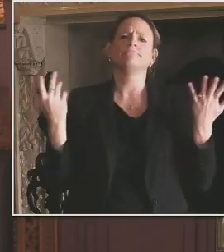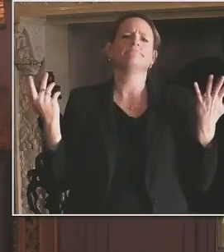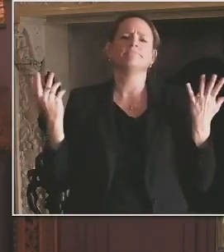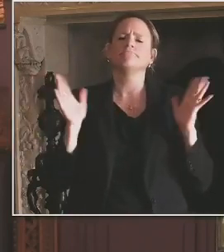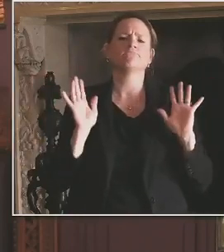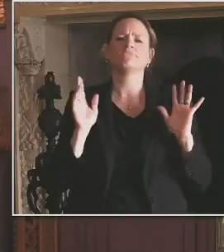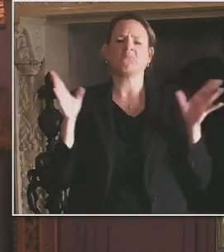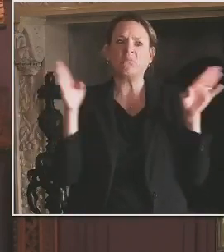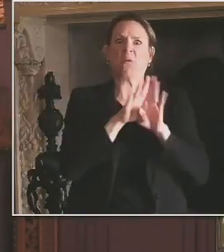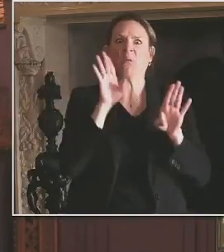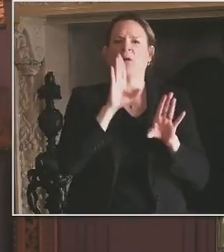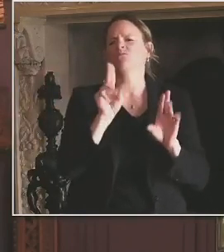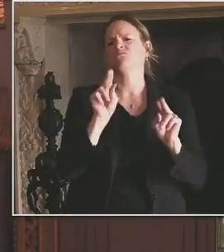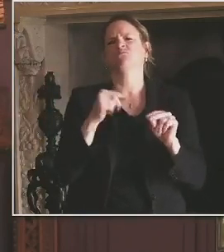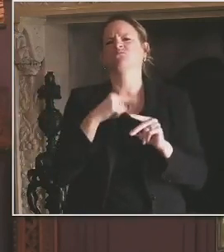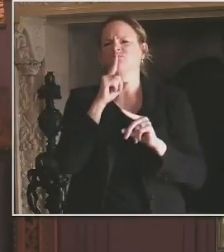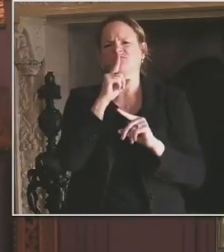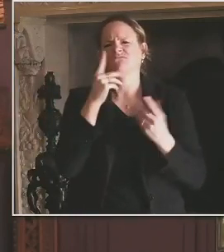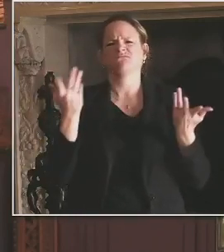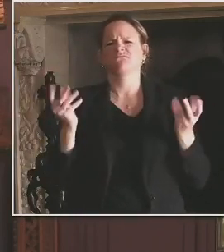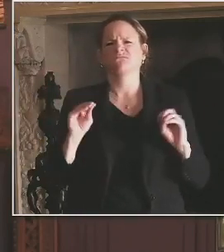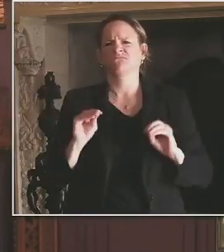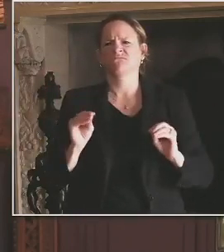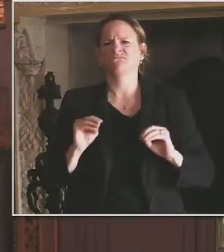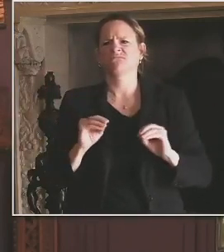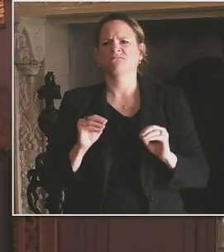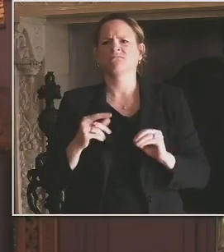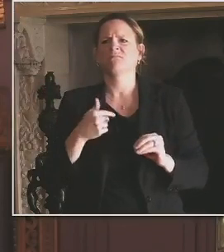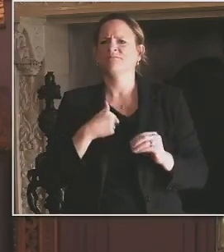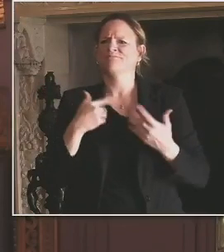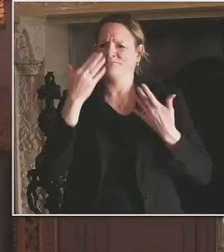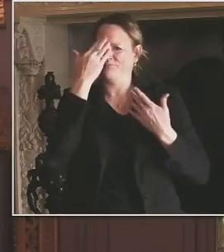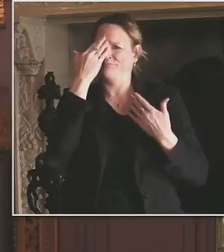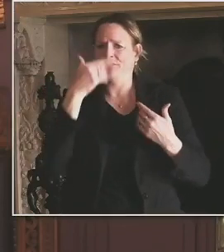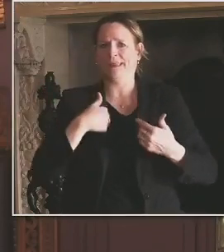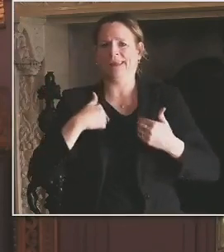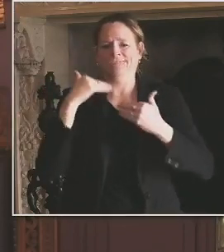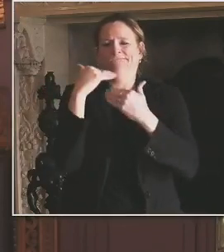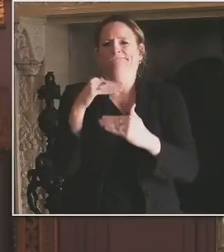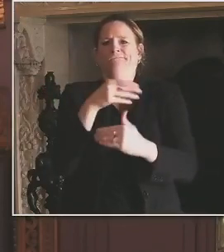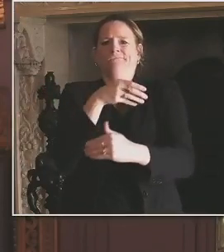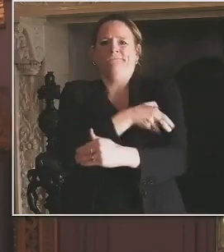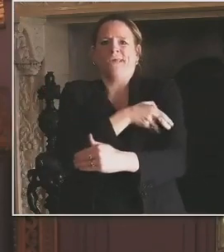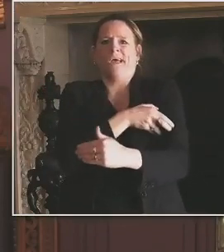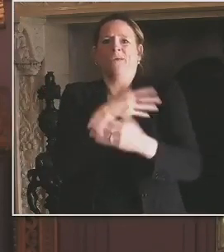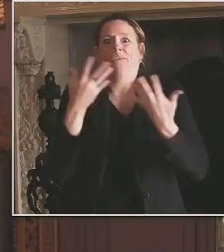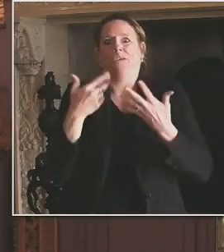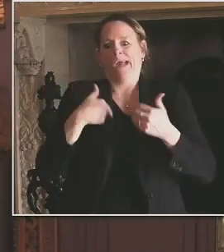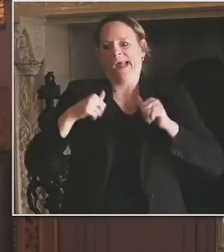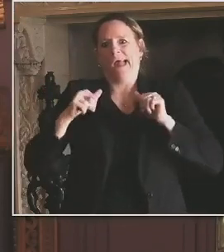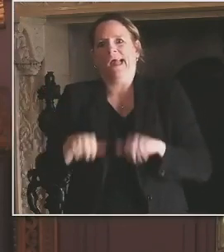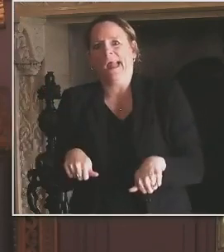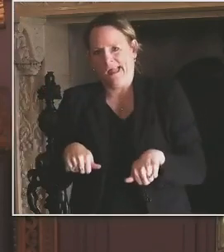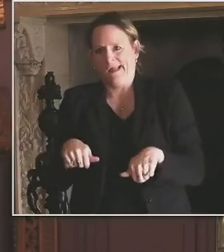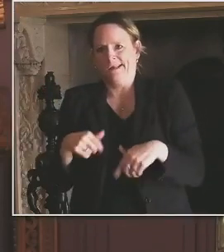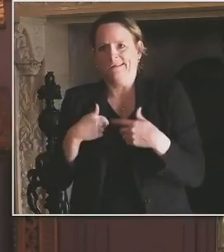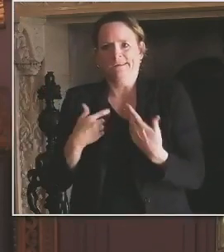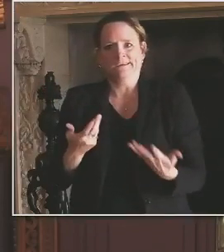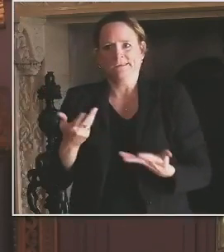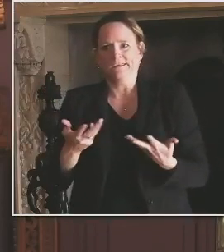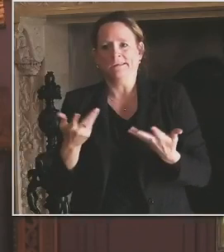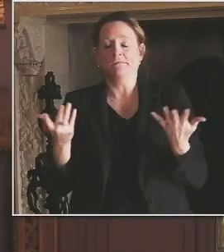issue about what orders I can do or not do, but I'm still optimistic that they can open,